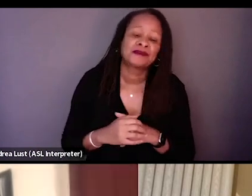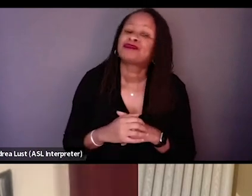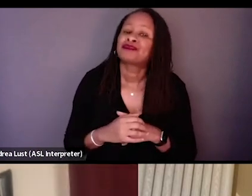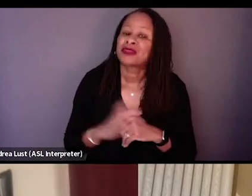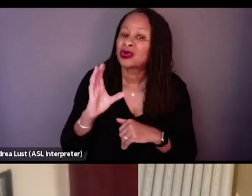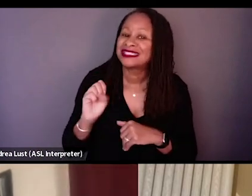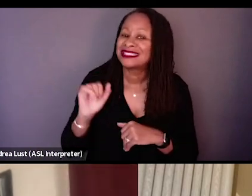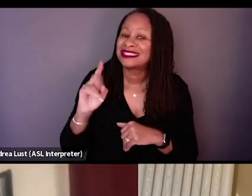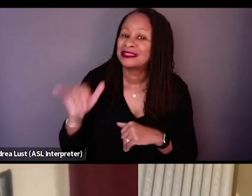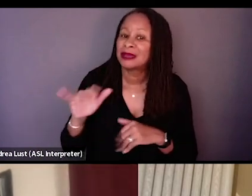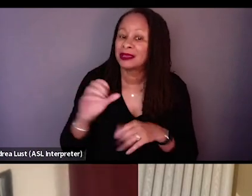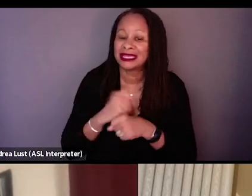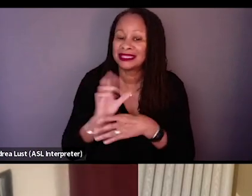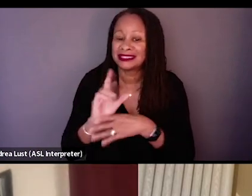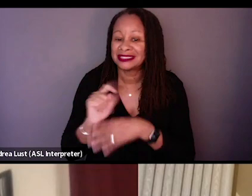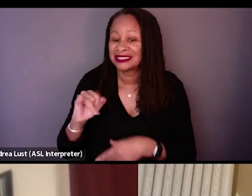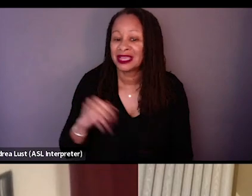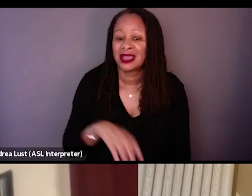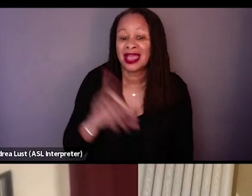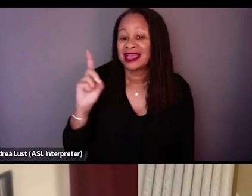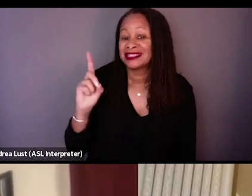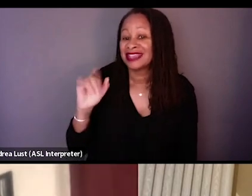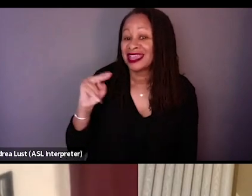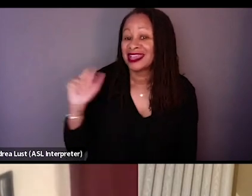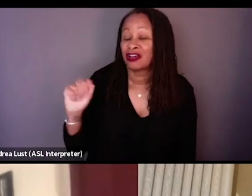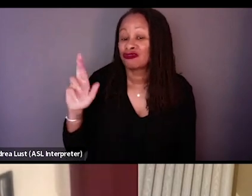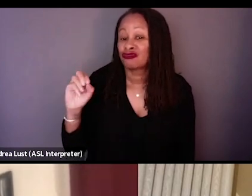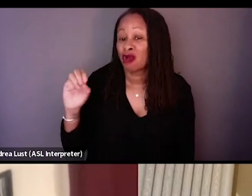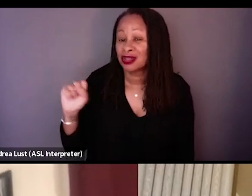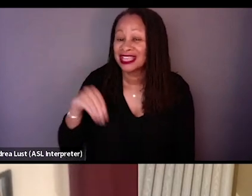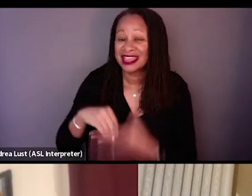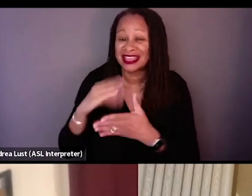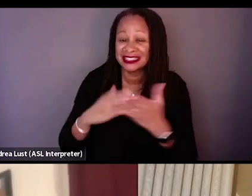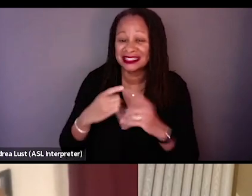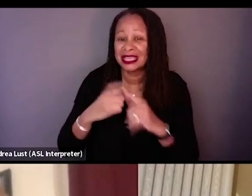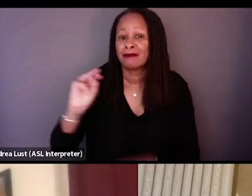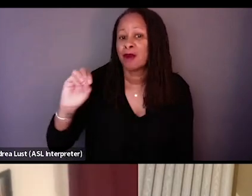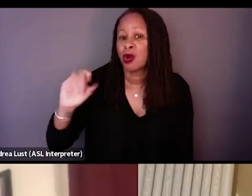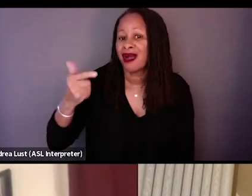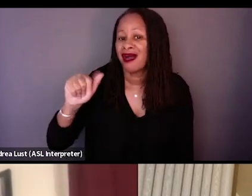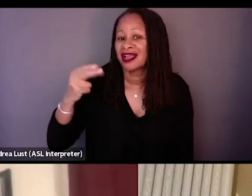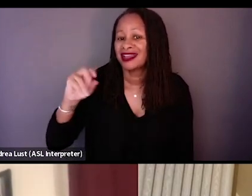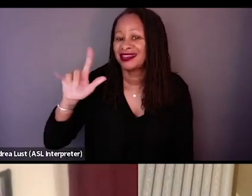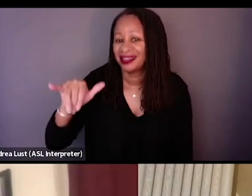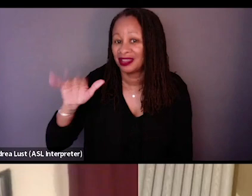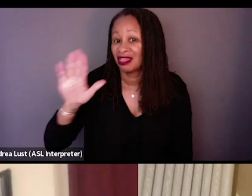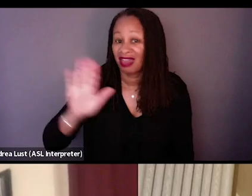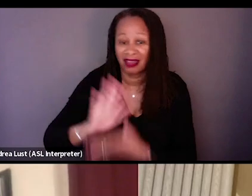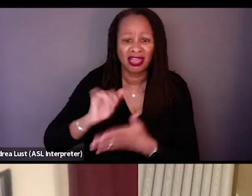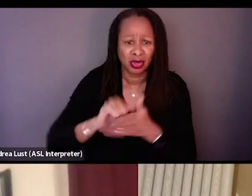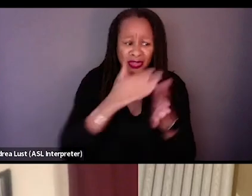or Diana Ross sauntering in that scene in Mahogany. I mean, these are things